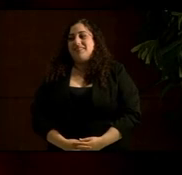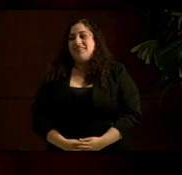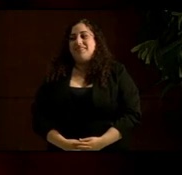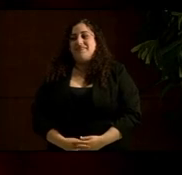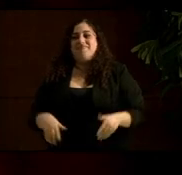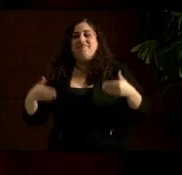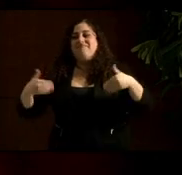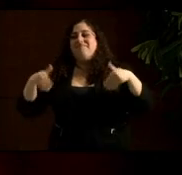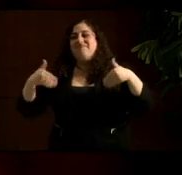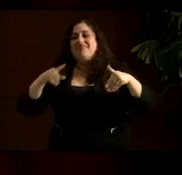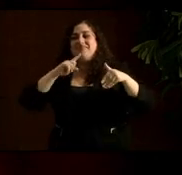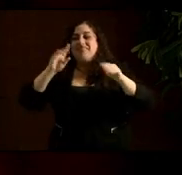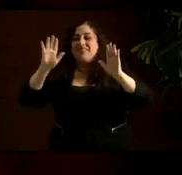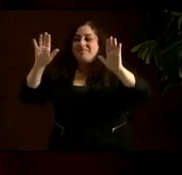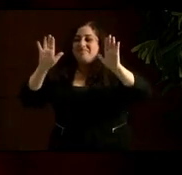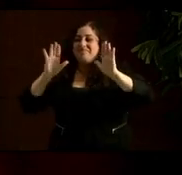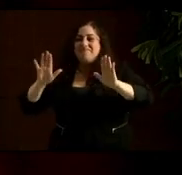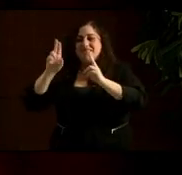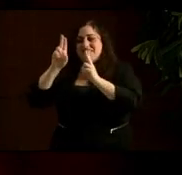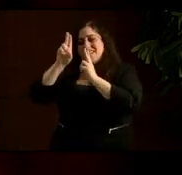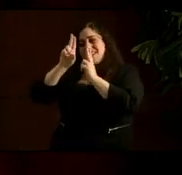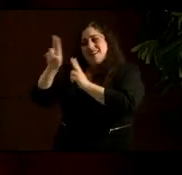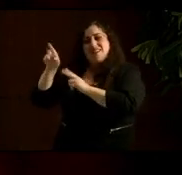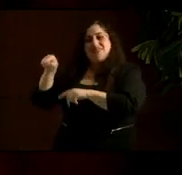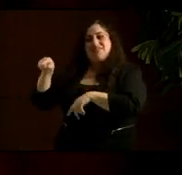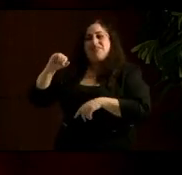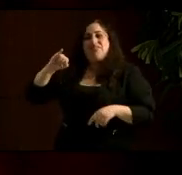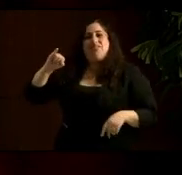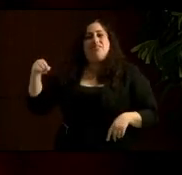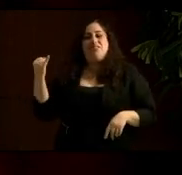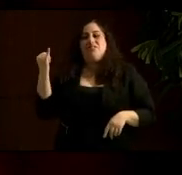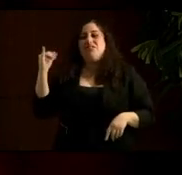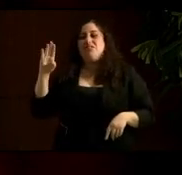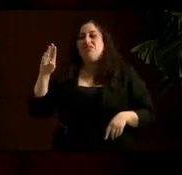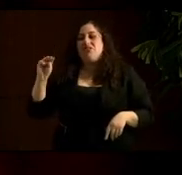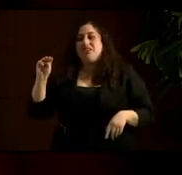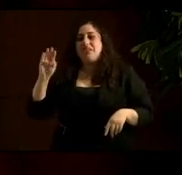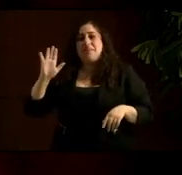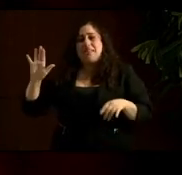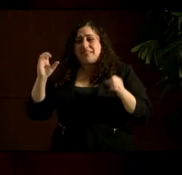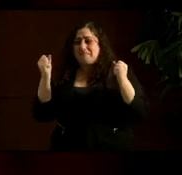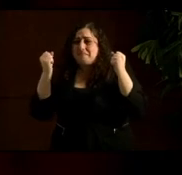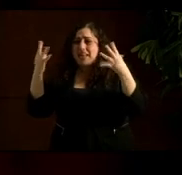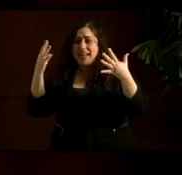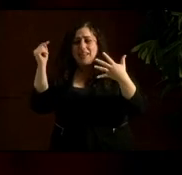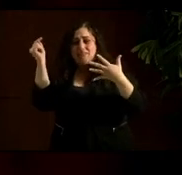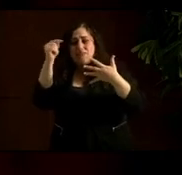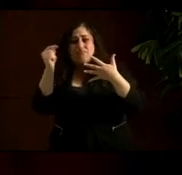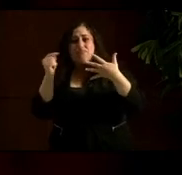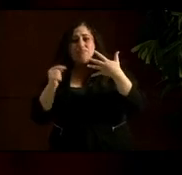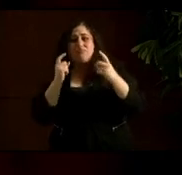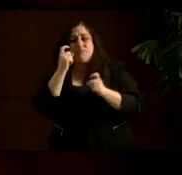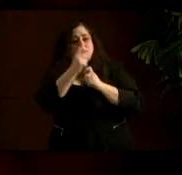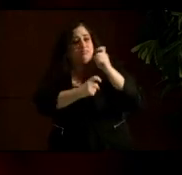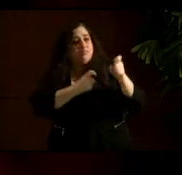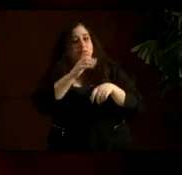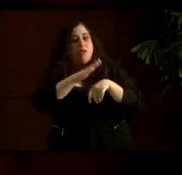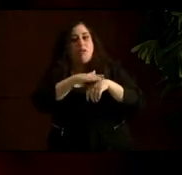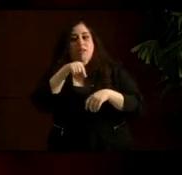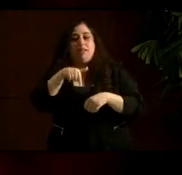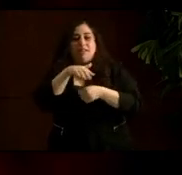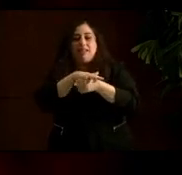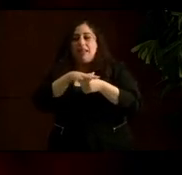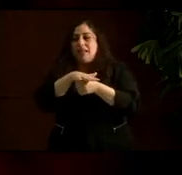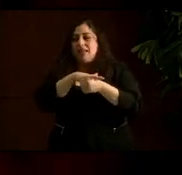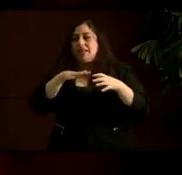wonderful tribute to Jim and his countless contributions to the university. Before I invite Jim to accept his award, I want to share some words from